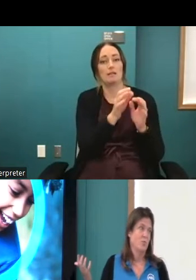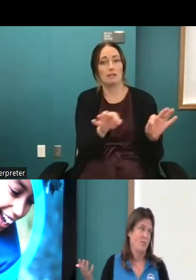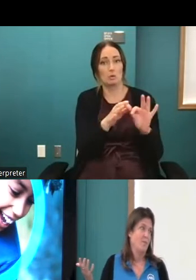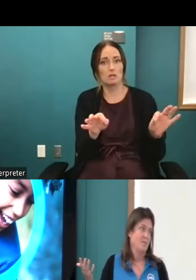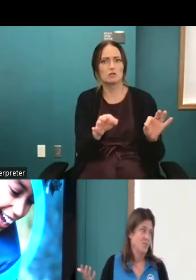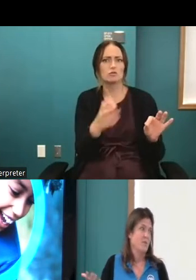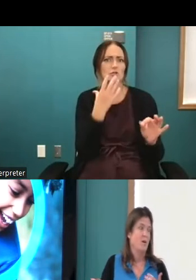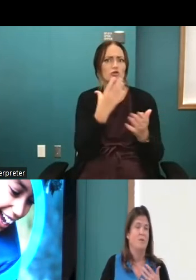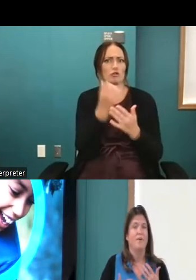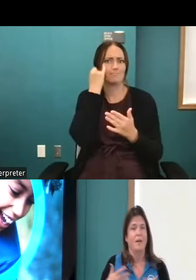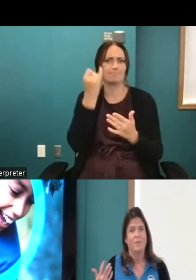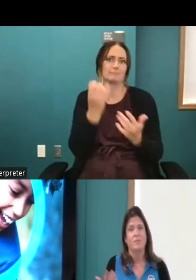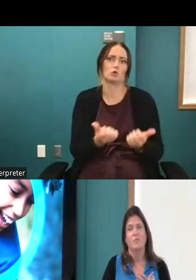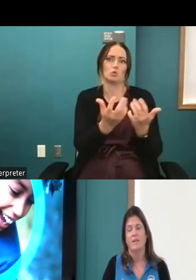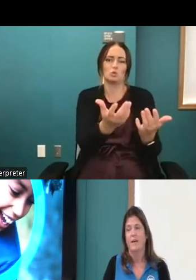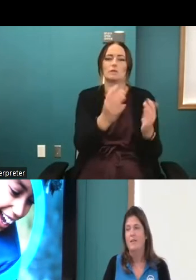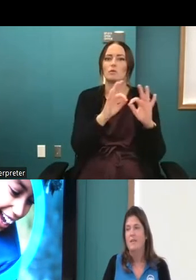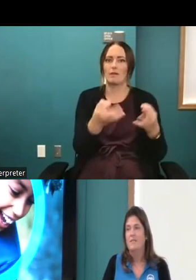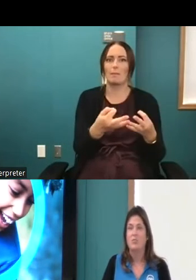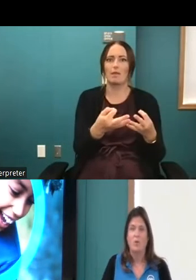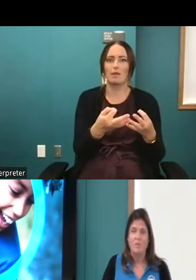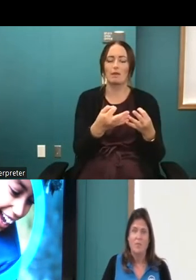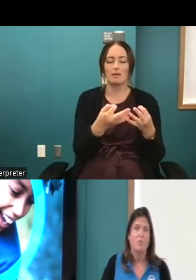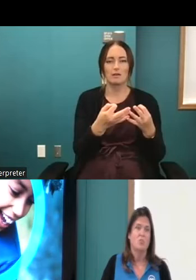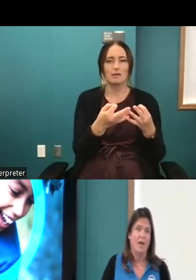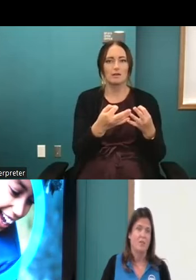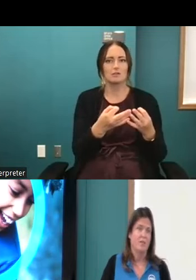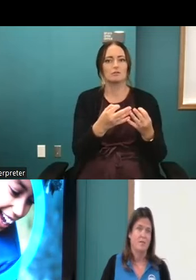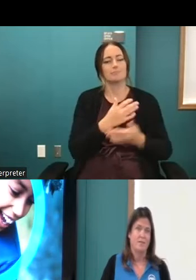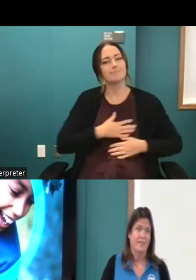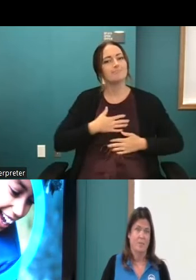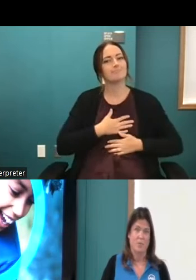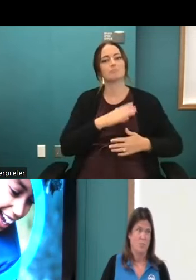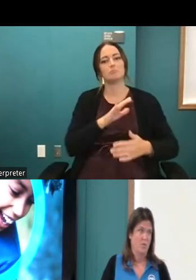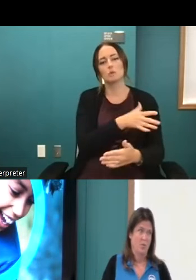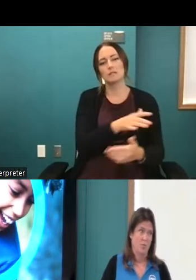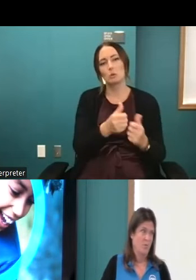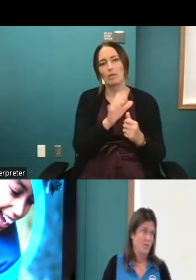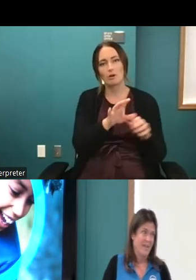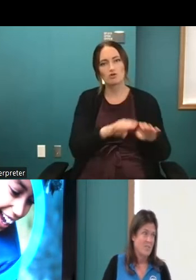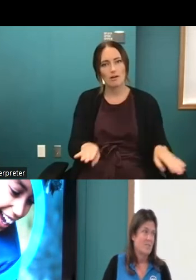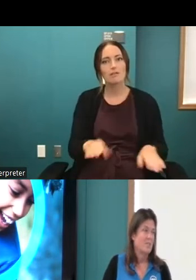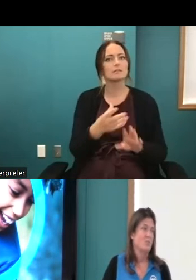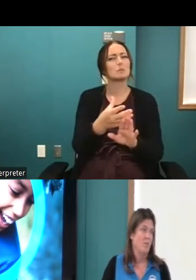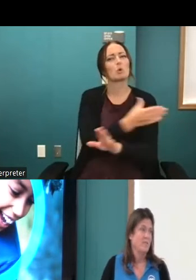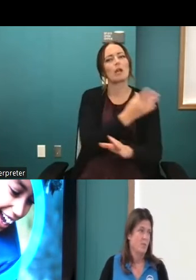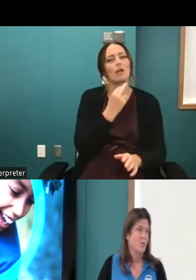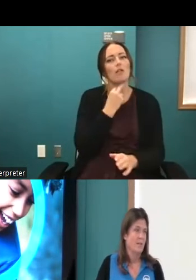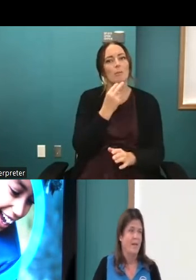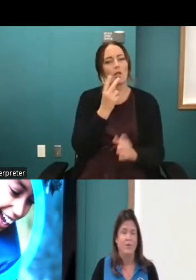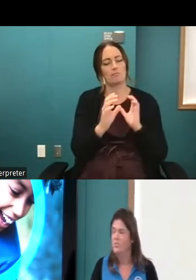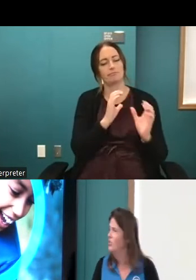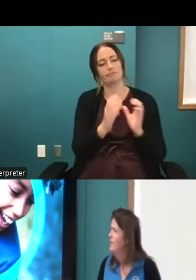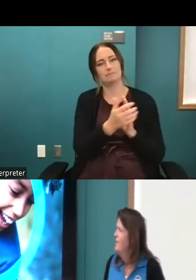those preschool families too, to help the families learn to enjoy music with their child and to get some of those pre-verbal communication skills going, some